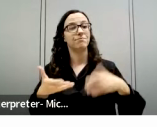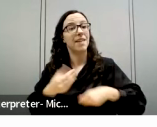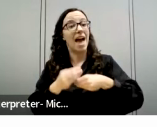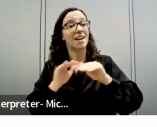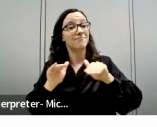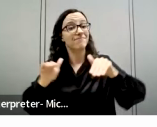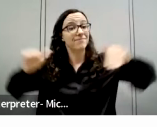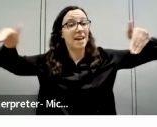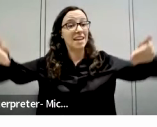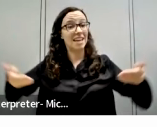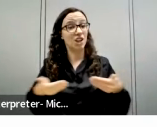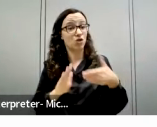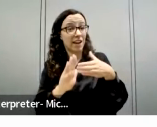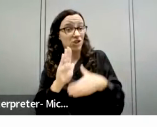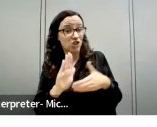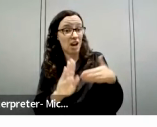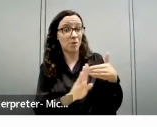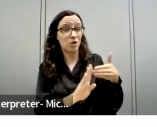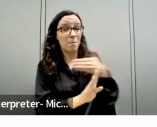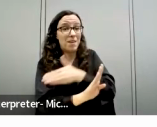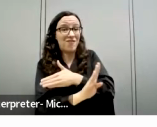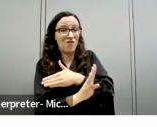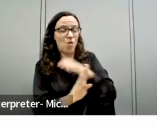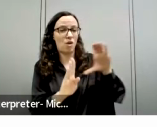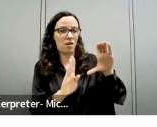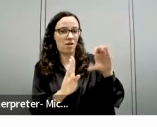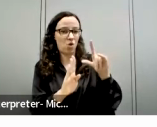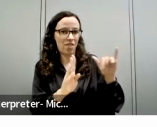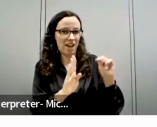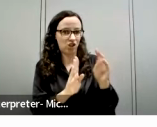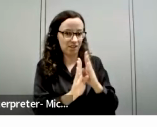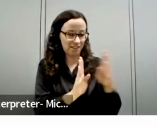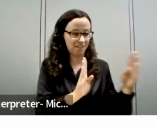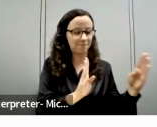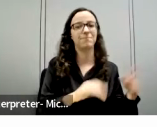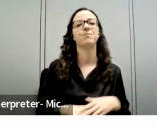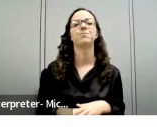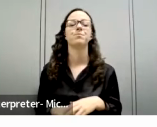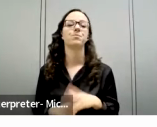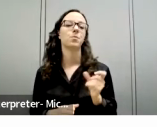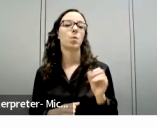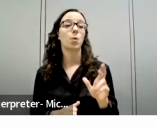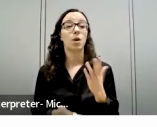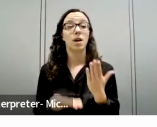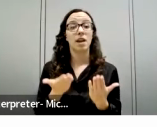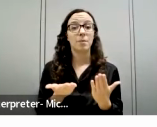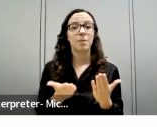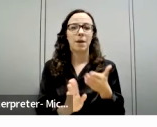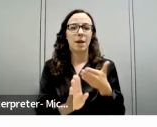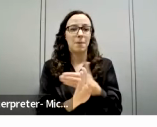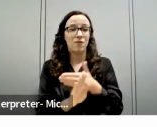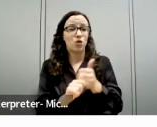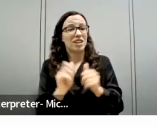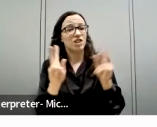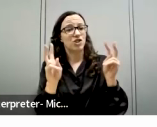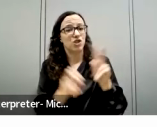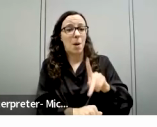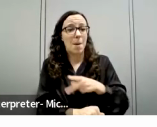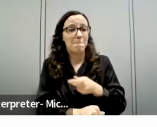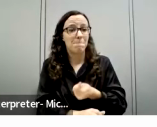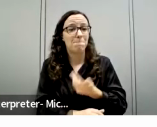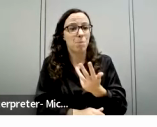chapter before your collection, or you might add a little bit before each of the poems that